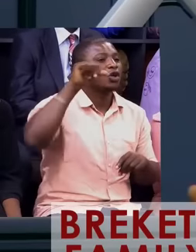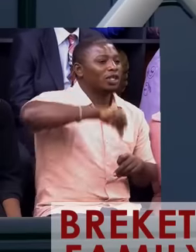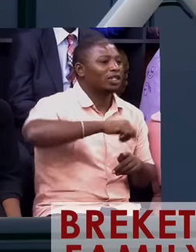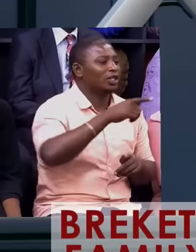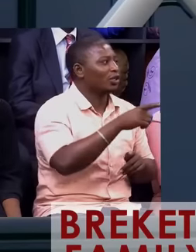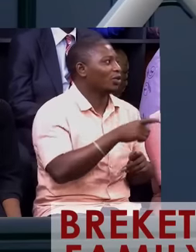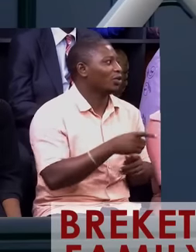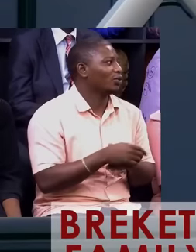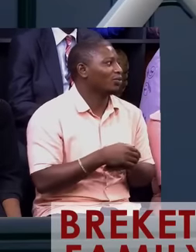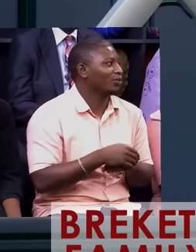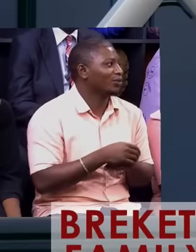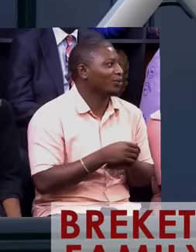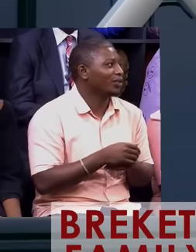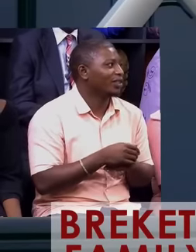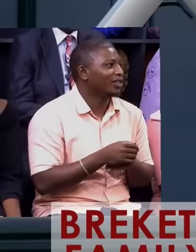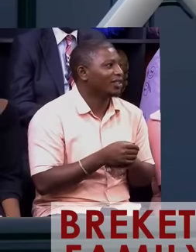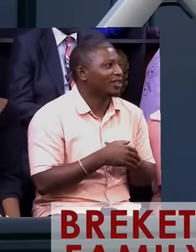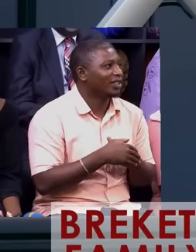now